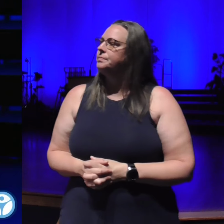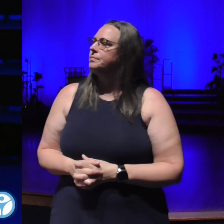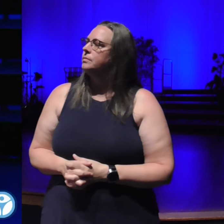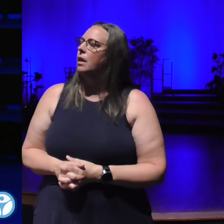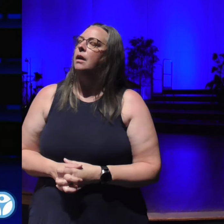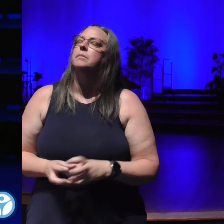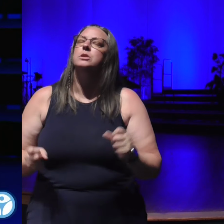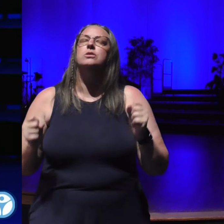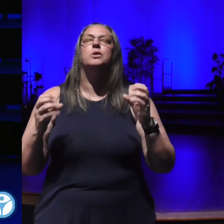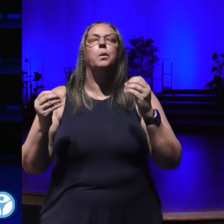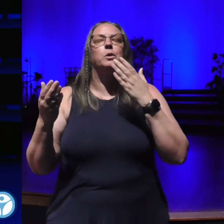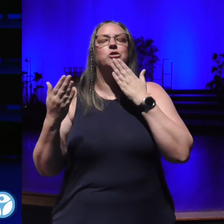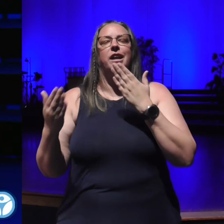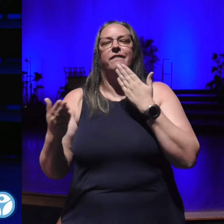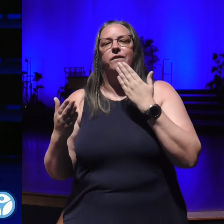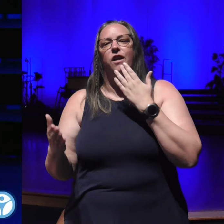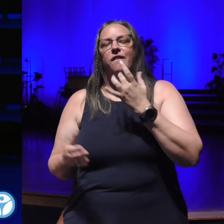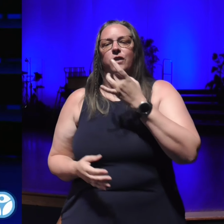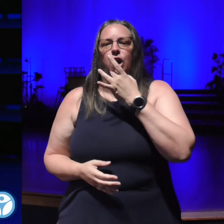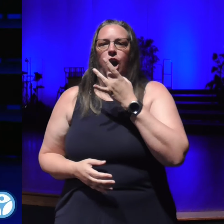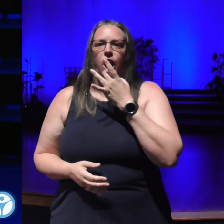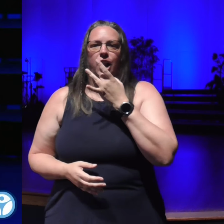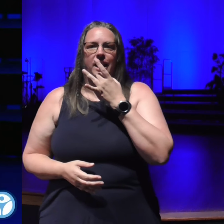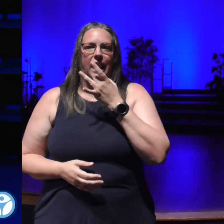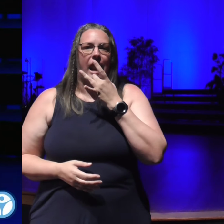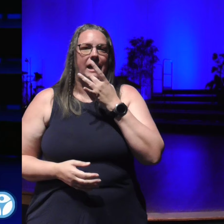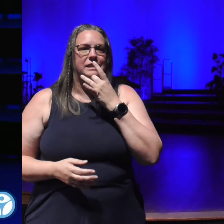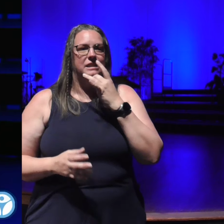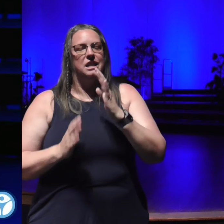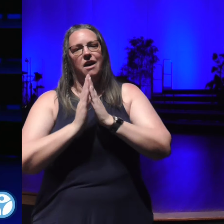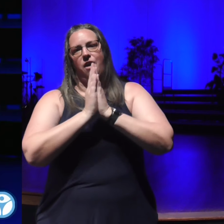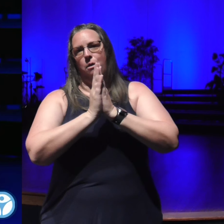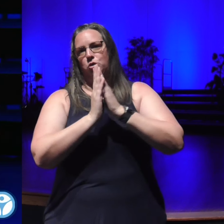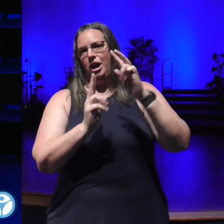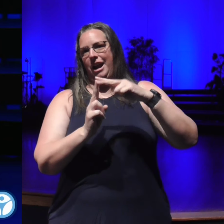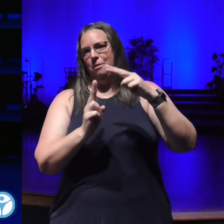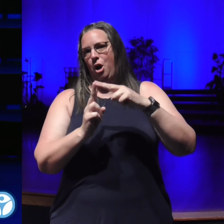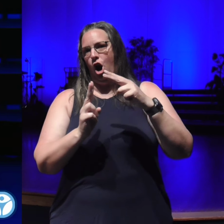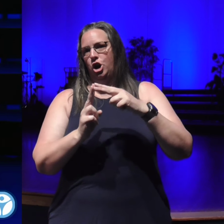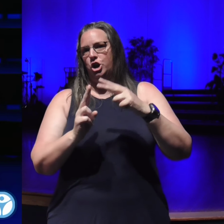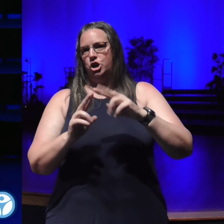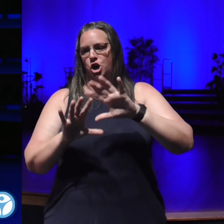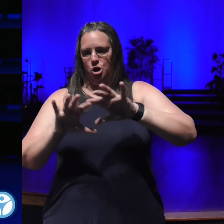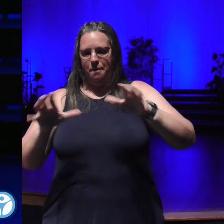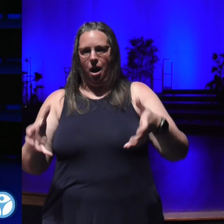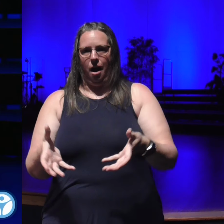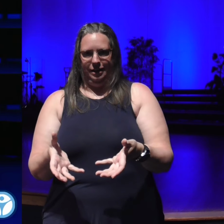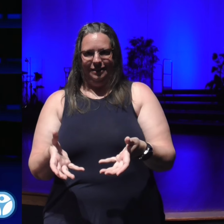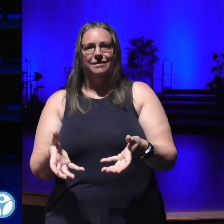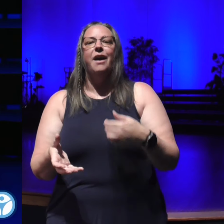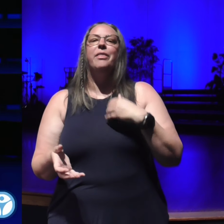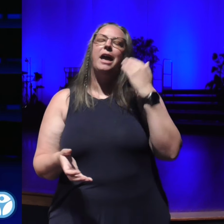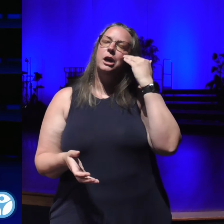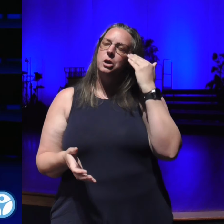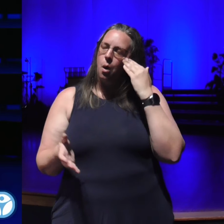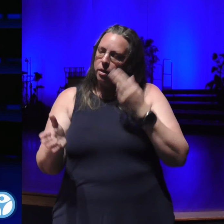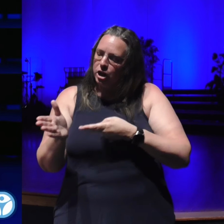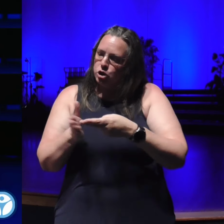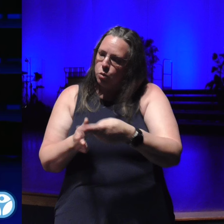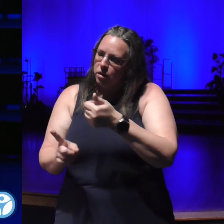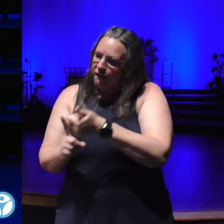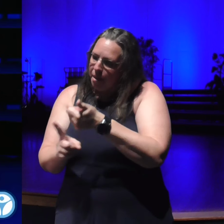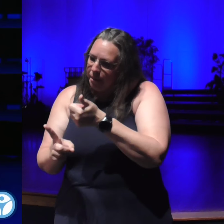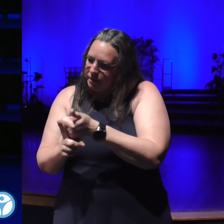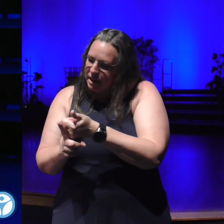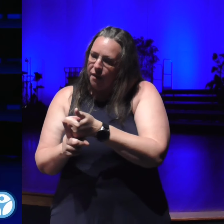So grateful for these bright lights, our practitioner body, who know the truth for themselves and hold it for each and every one of us